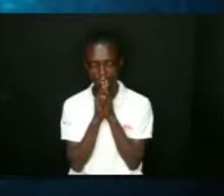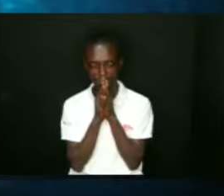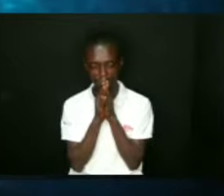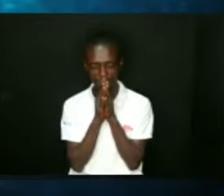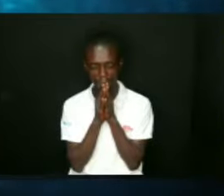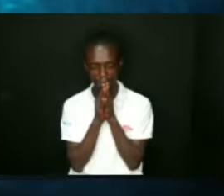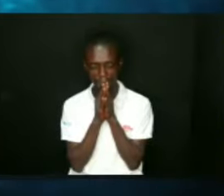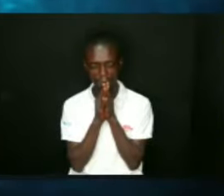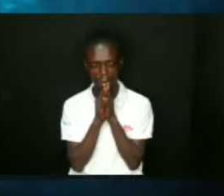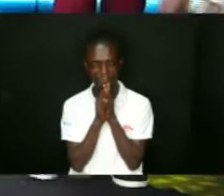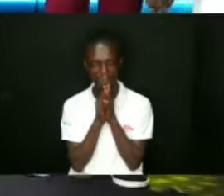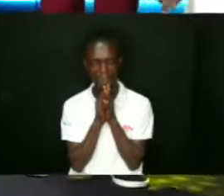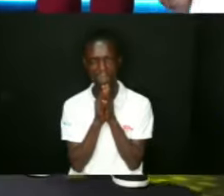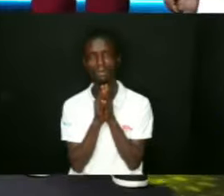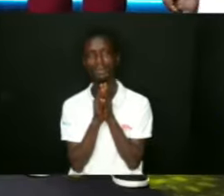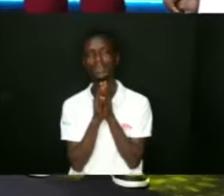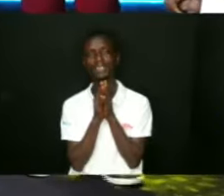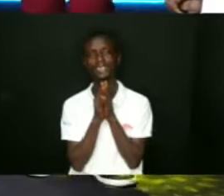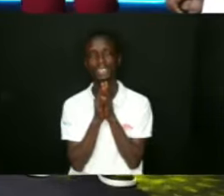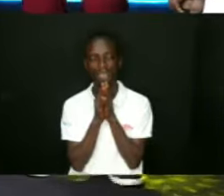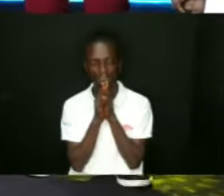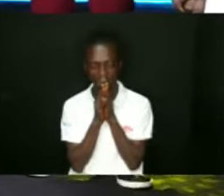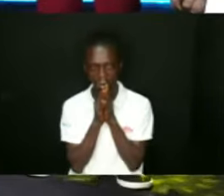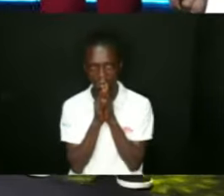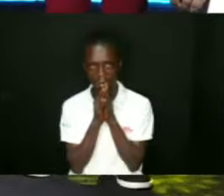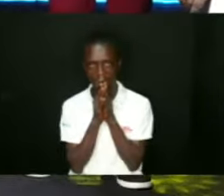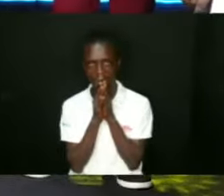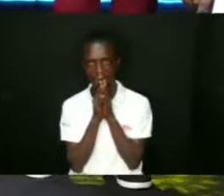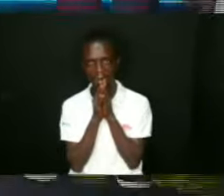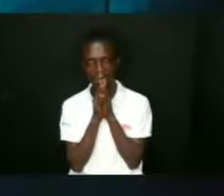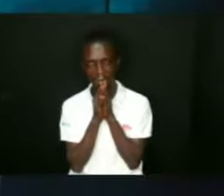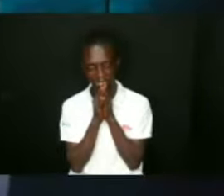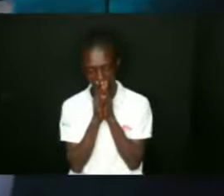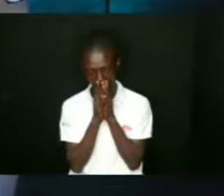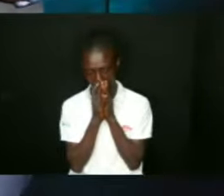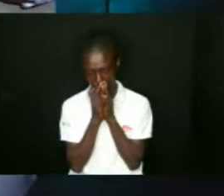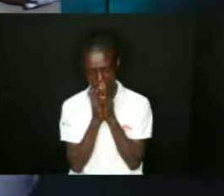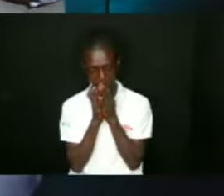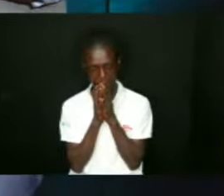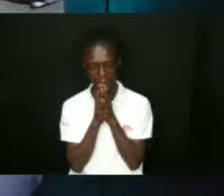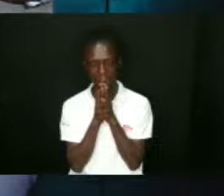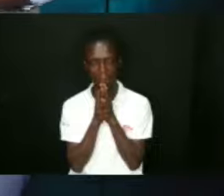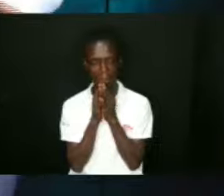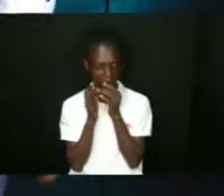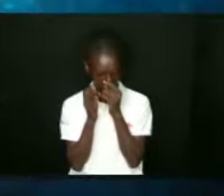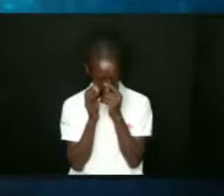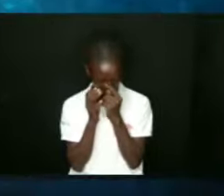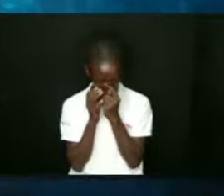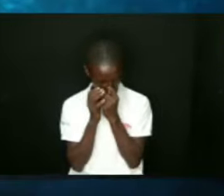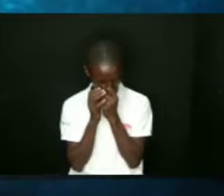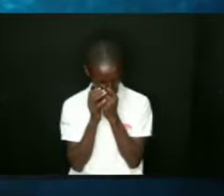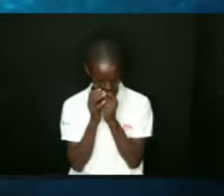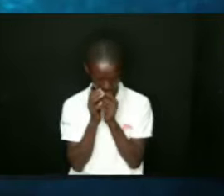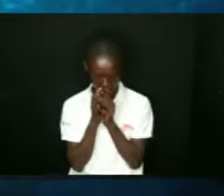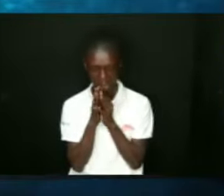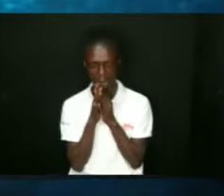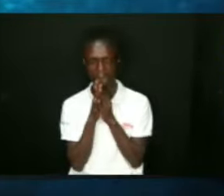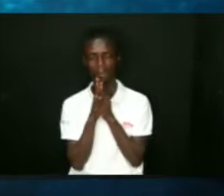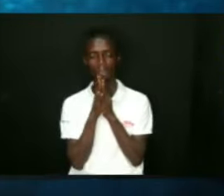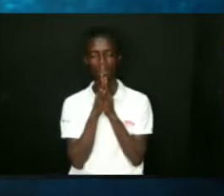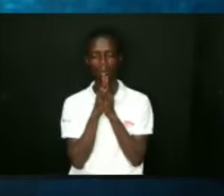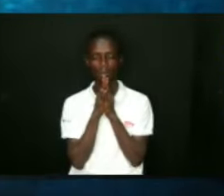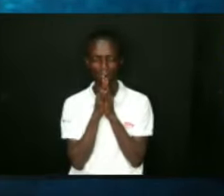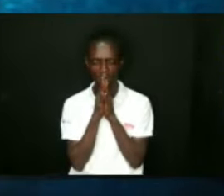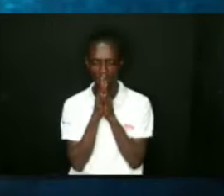their spouses. We thank you for the entire members of the Church of Pentecost. You have been good unto us. Many are